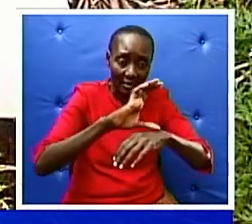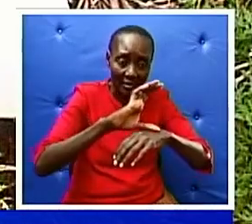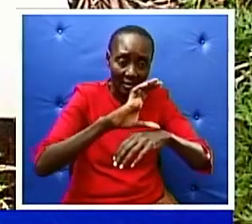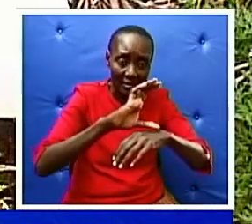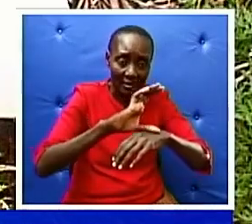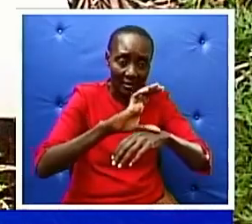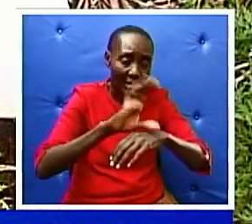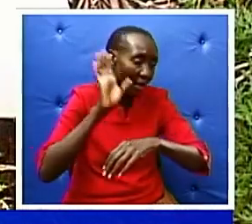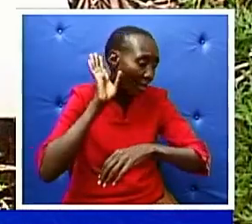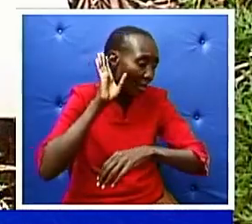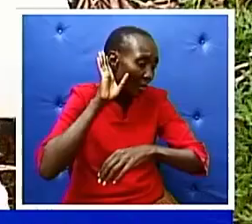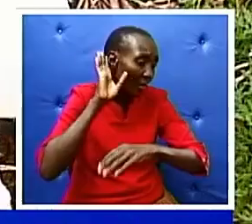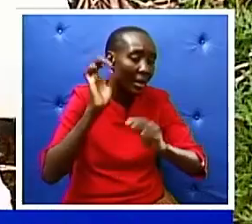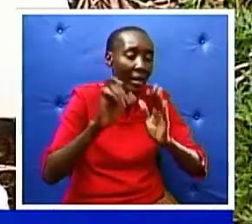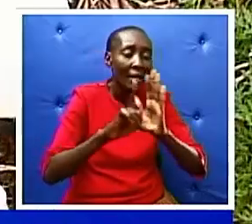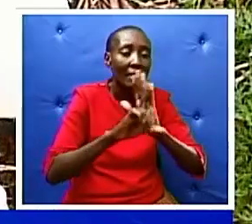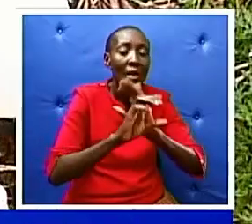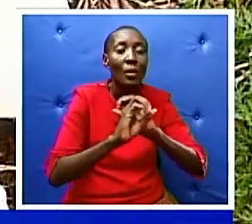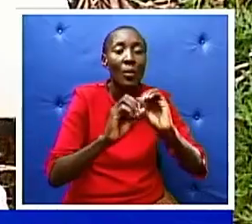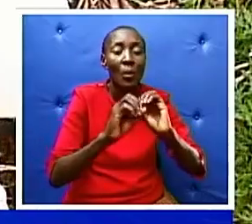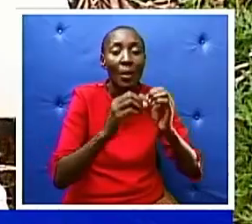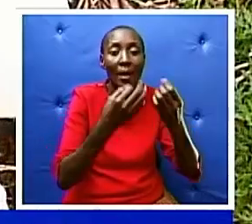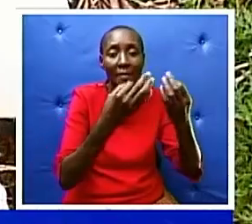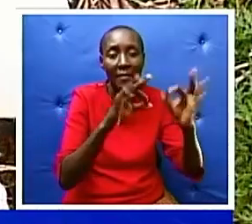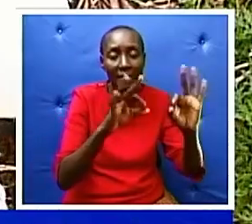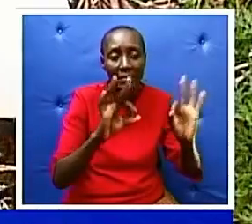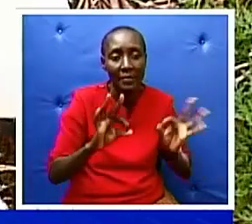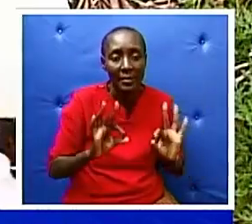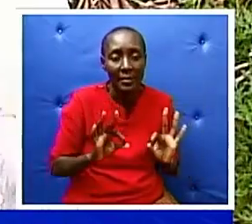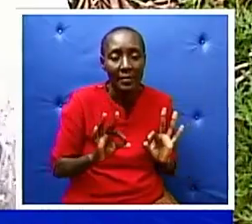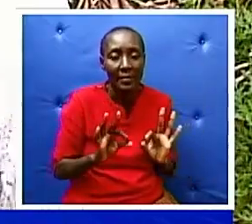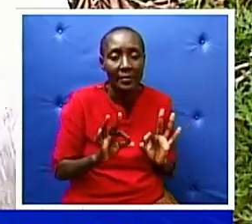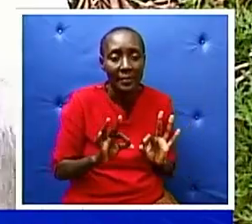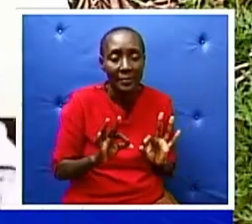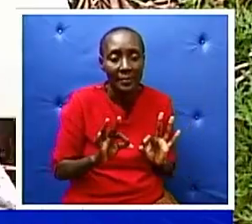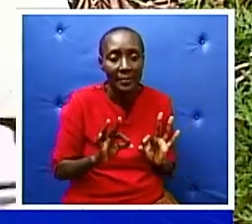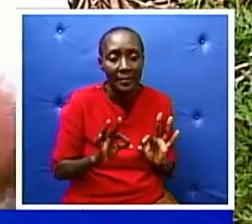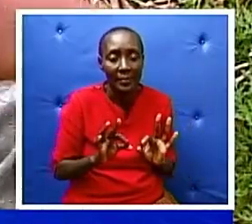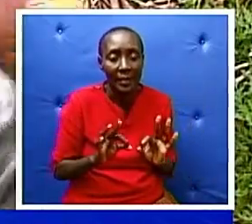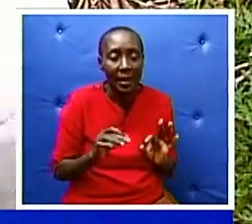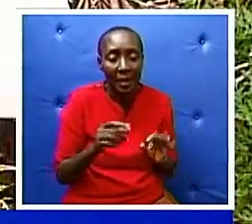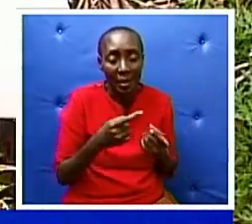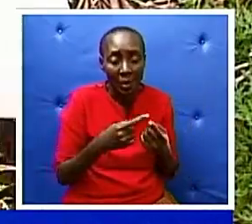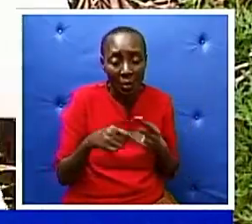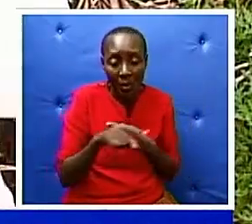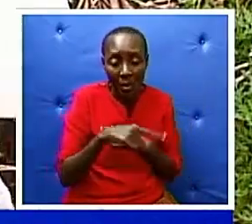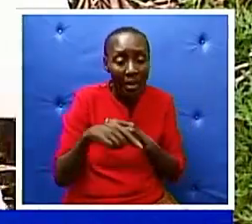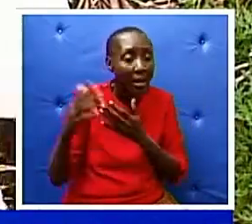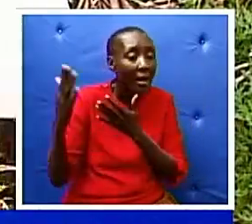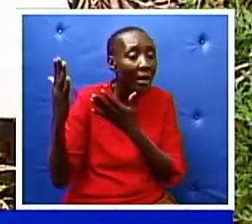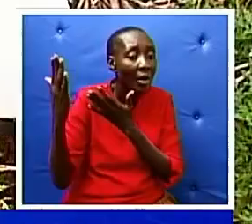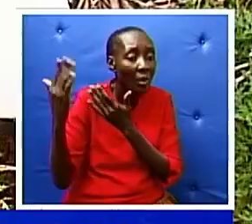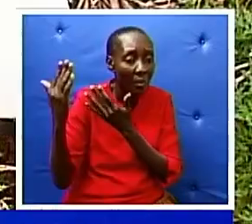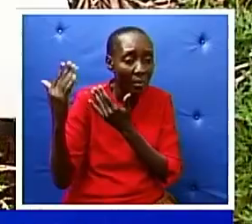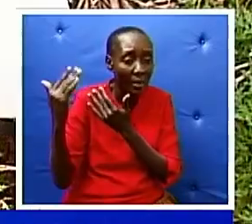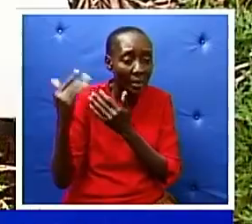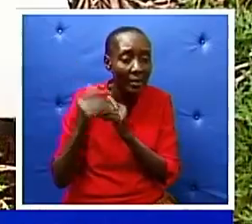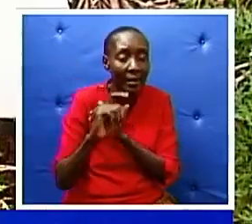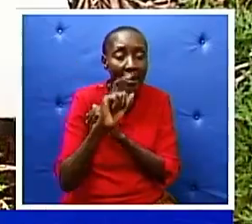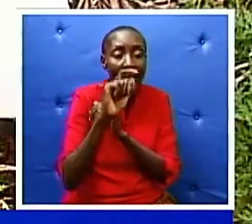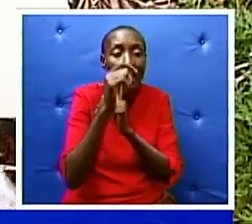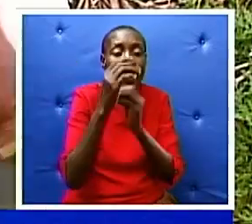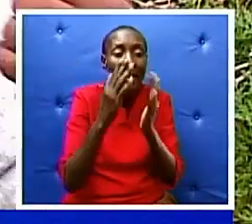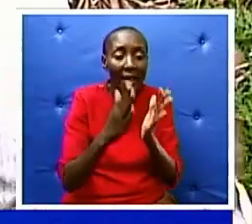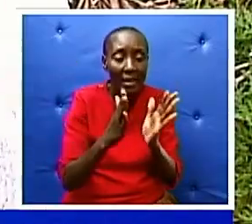the rules are going scot-free. So we are hoping that we, as in Kenyans and the